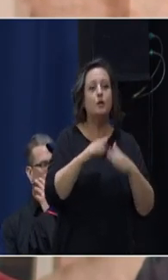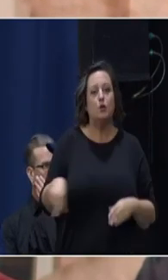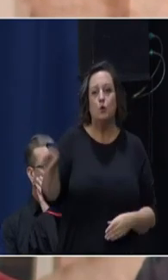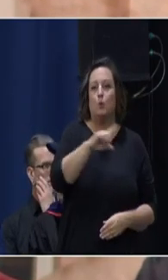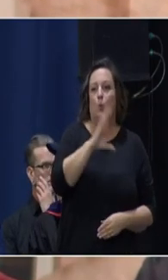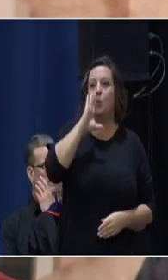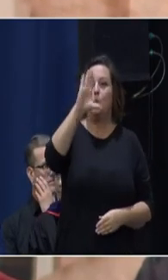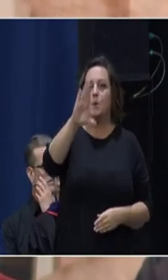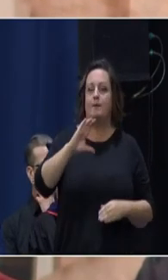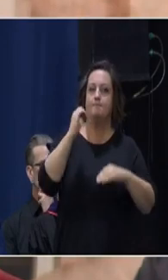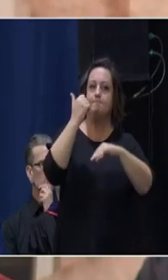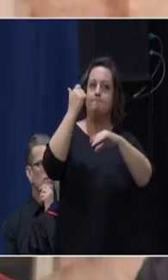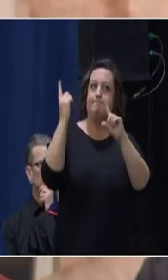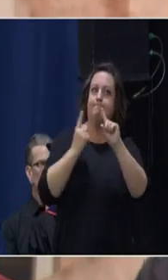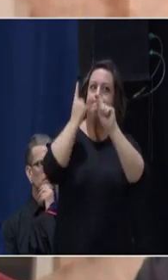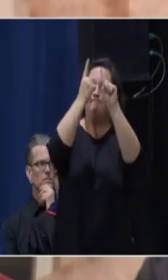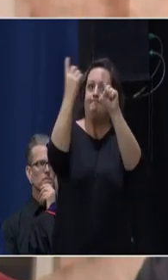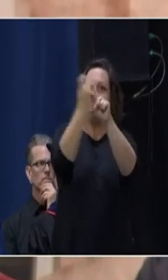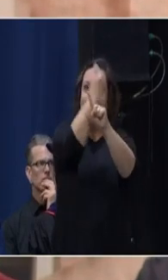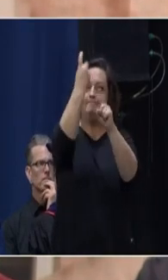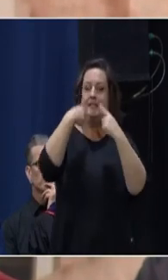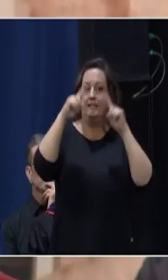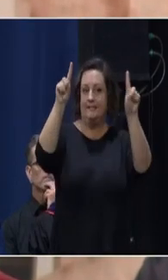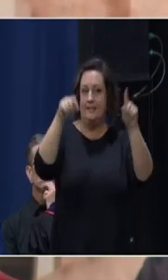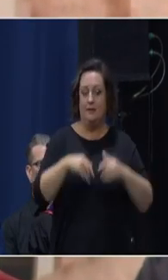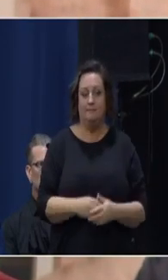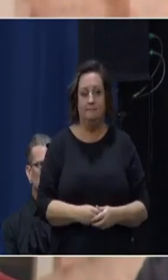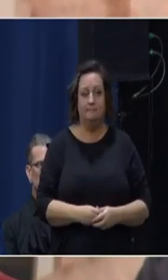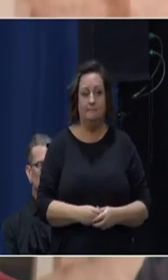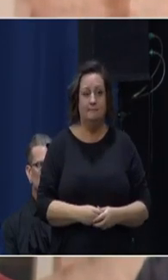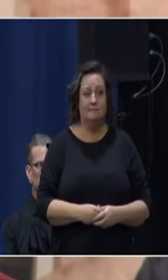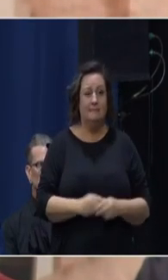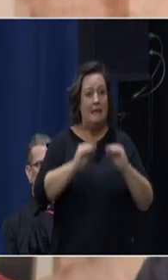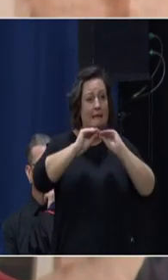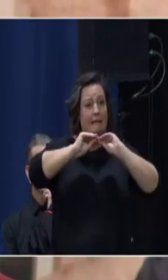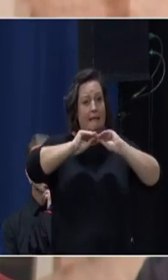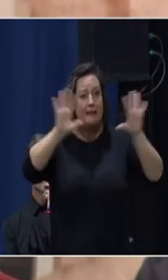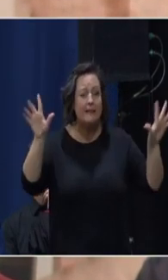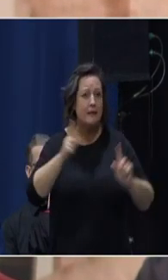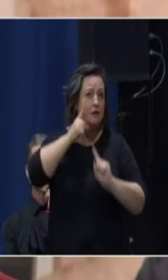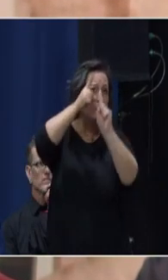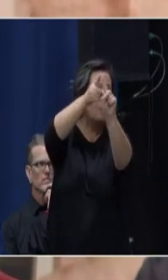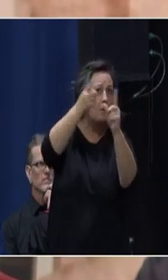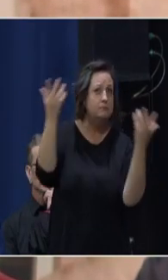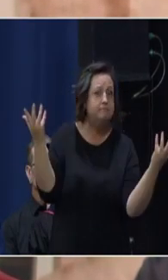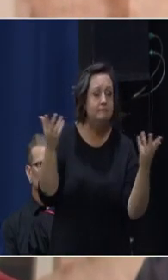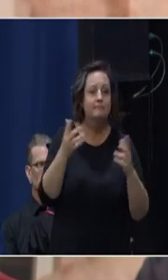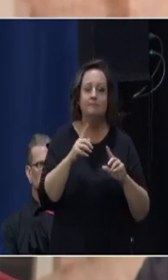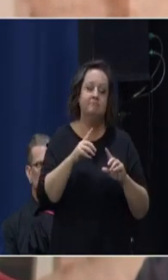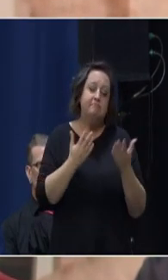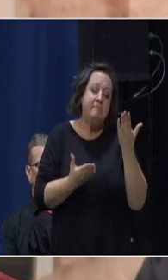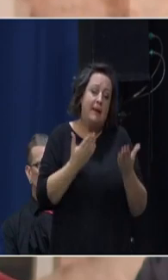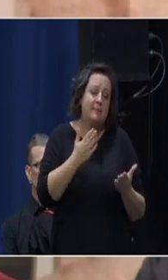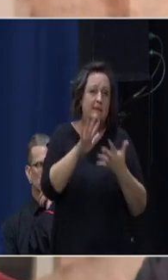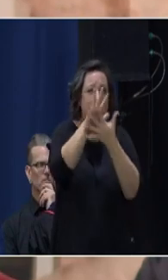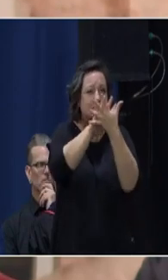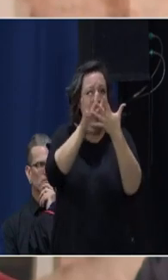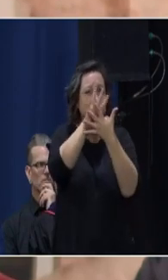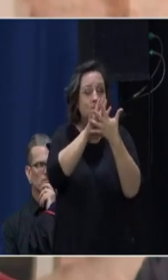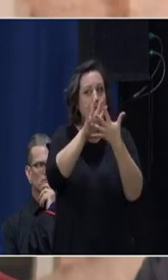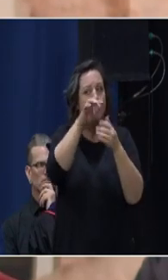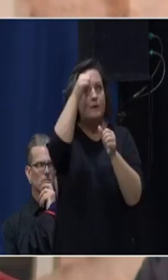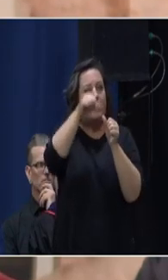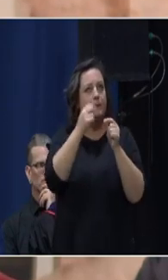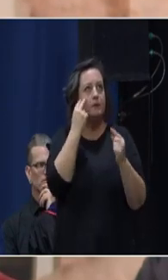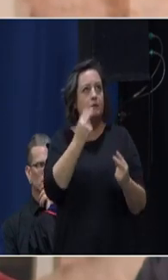succeed. The path to success may not always be clear, so remember why you started and what it feels like